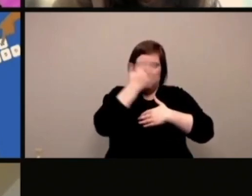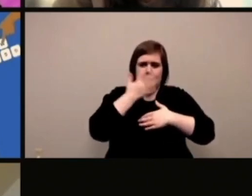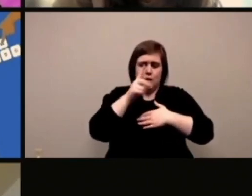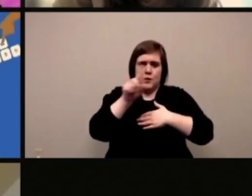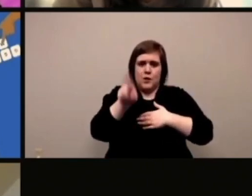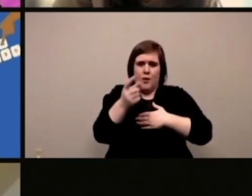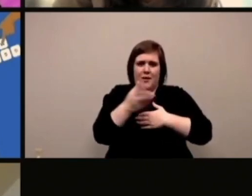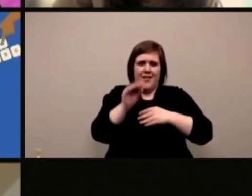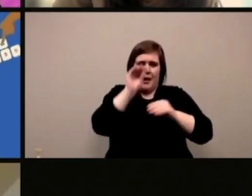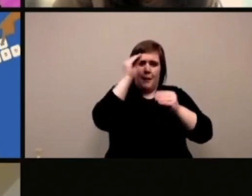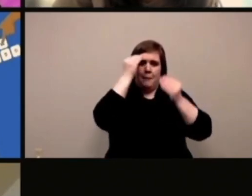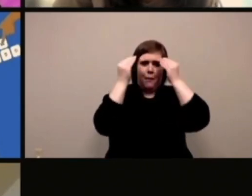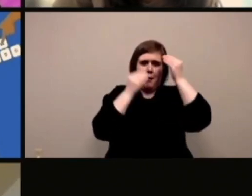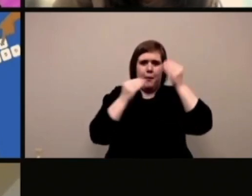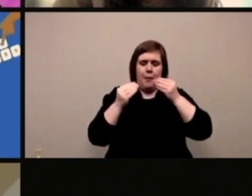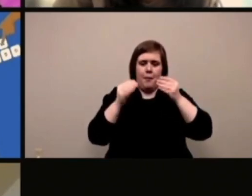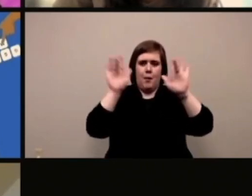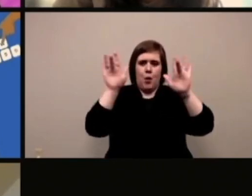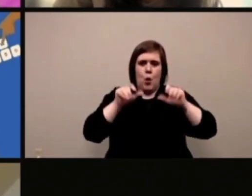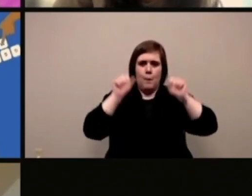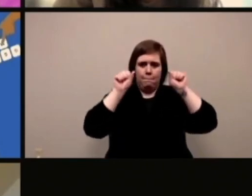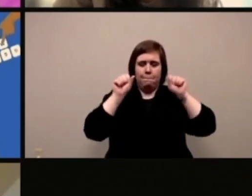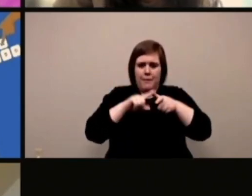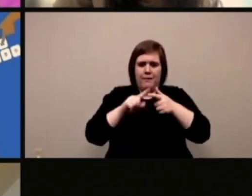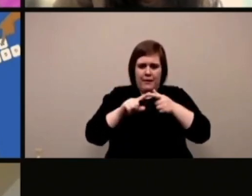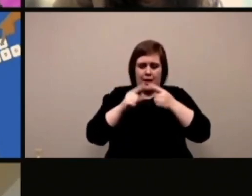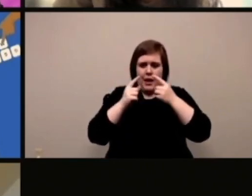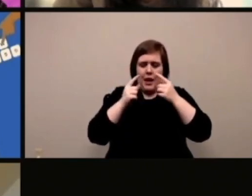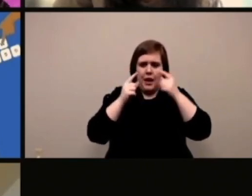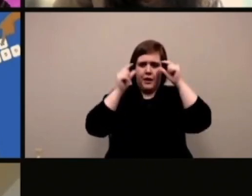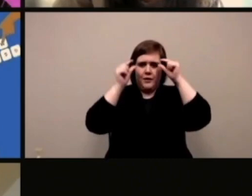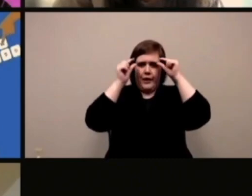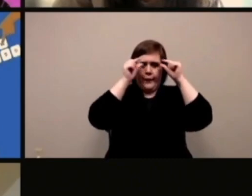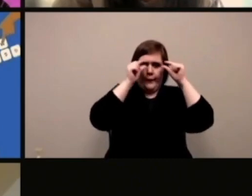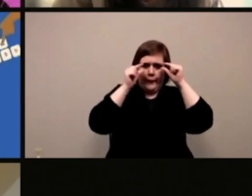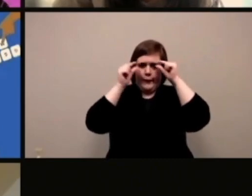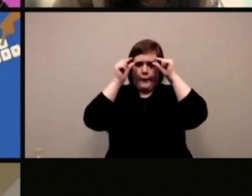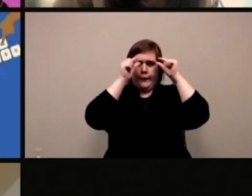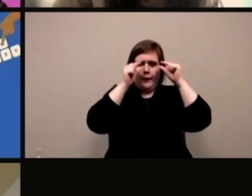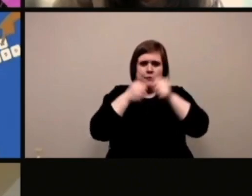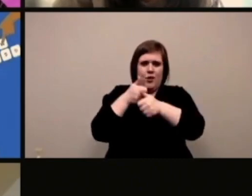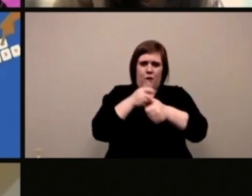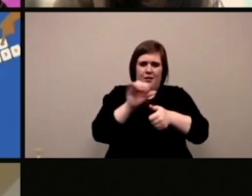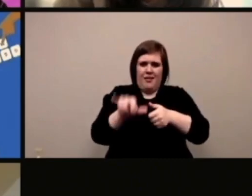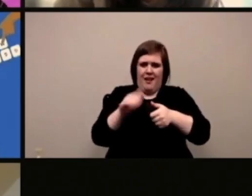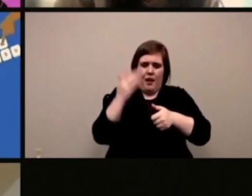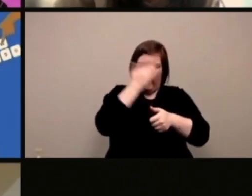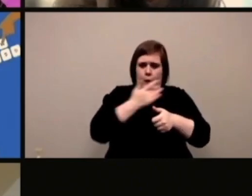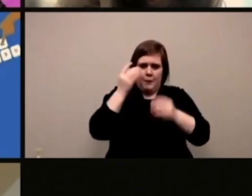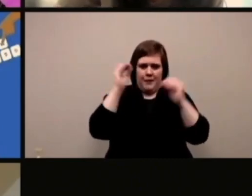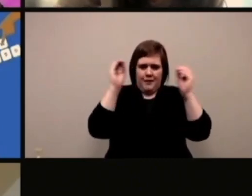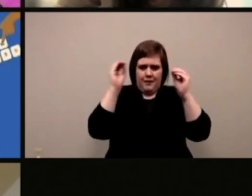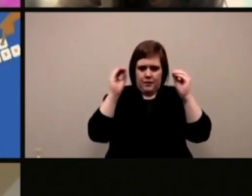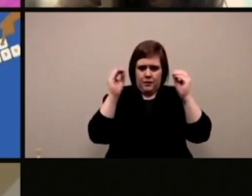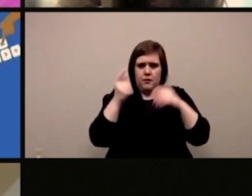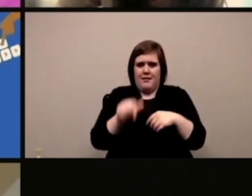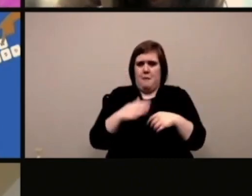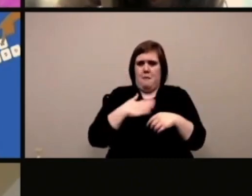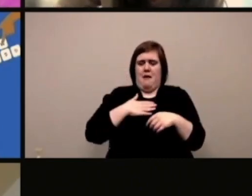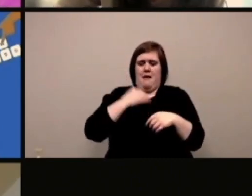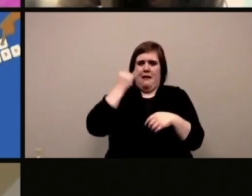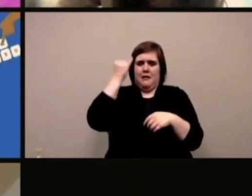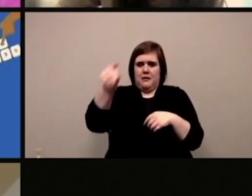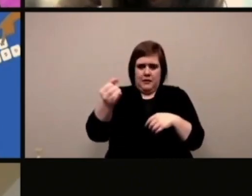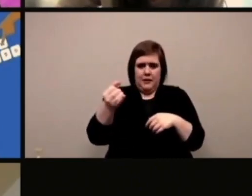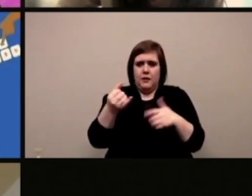showing. So your face is kind of puppeteering a whole other. Exactly. That was my idea. And as